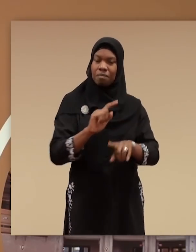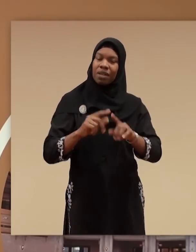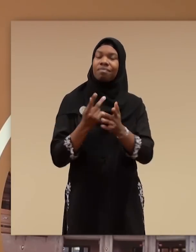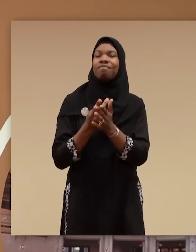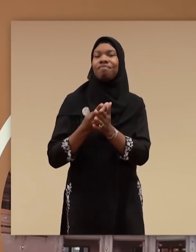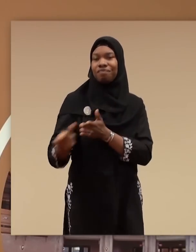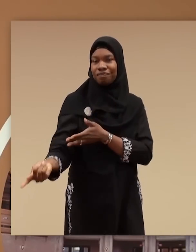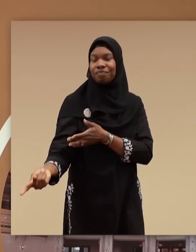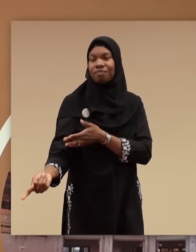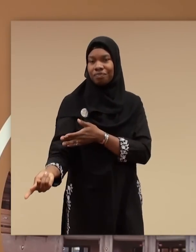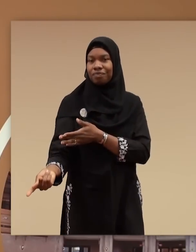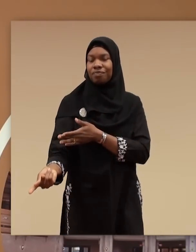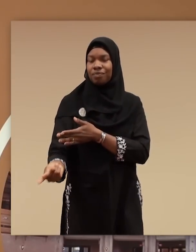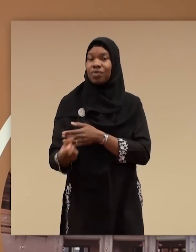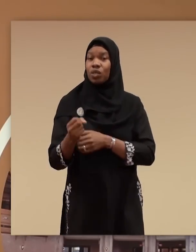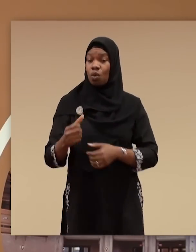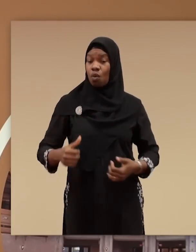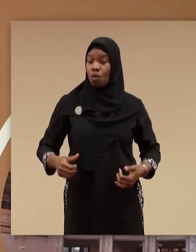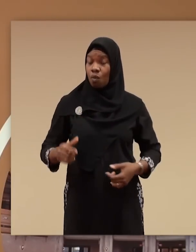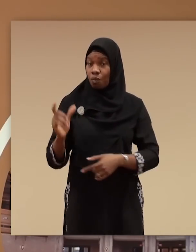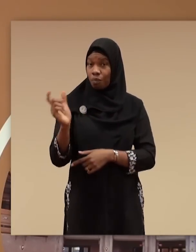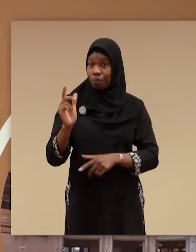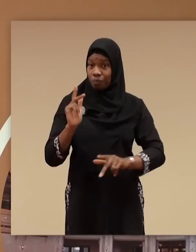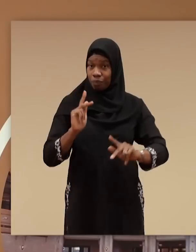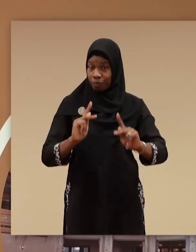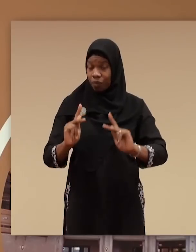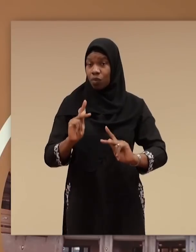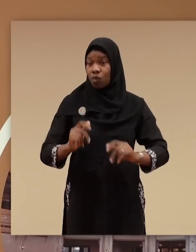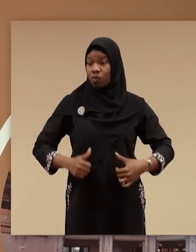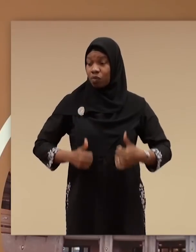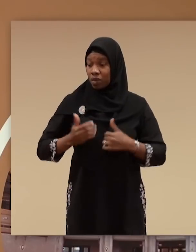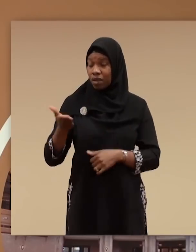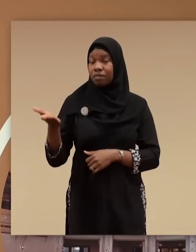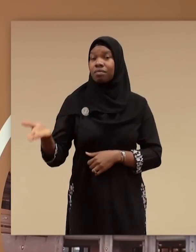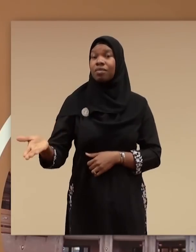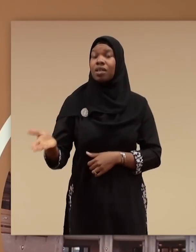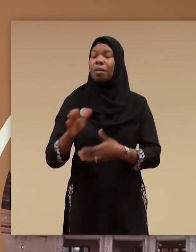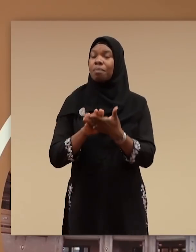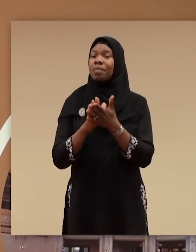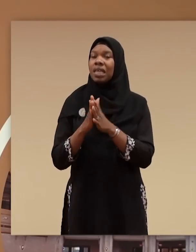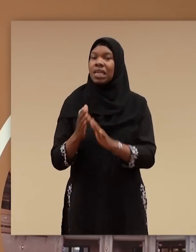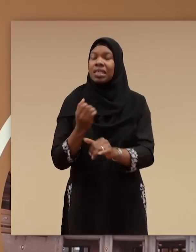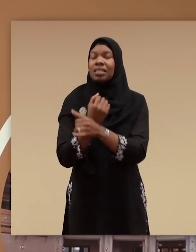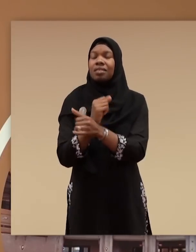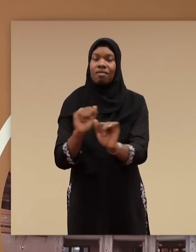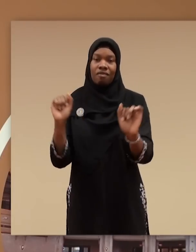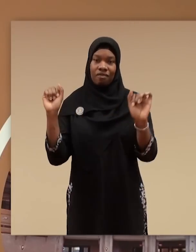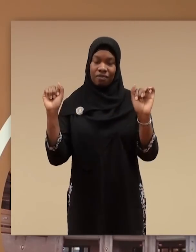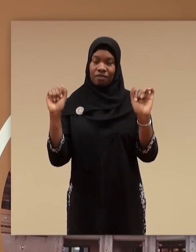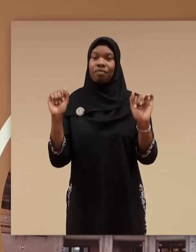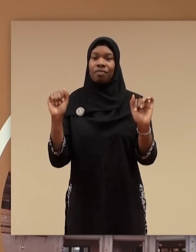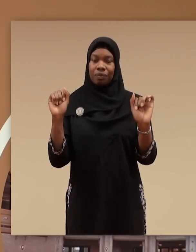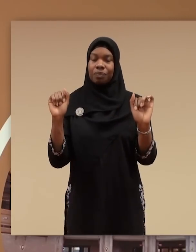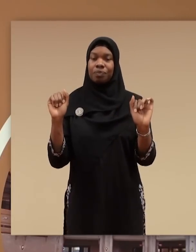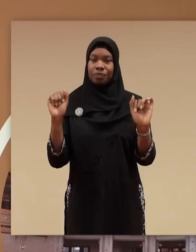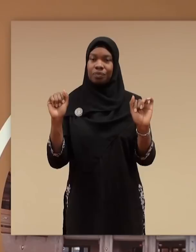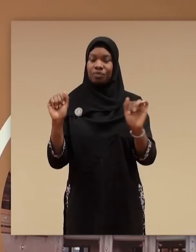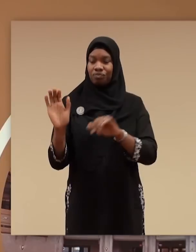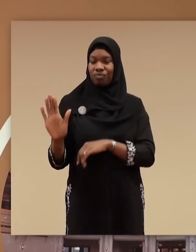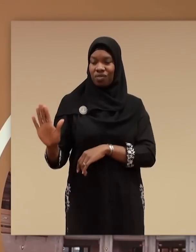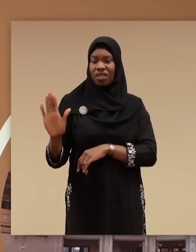peace and security in the kingdom of the righteous,